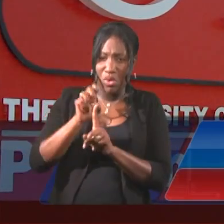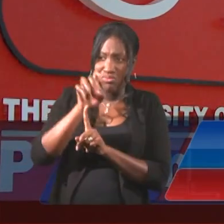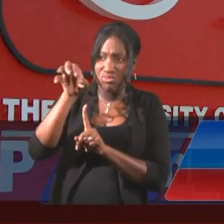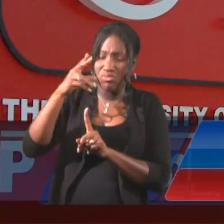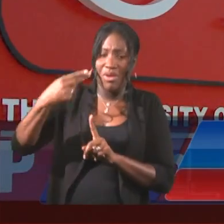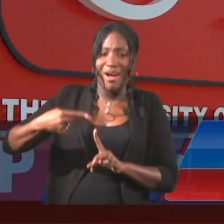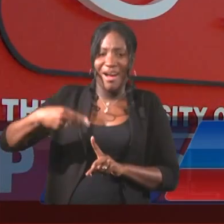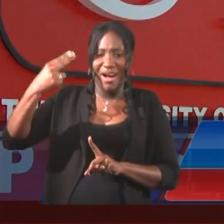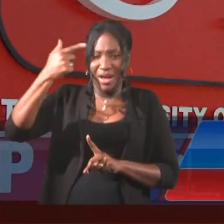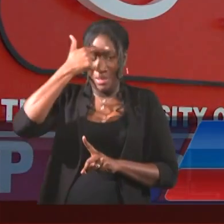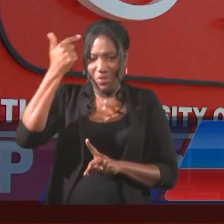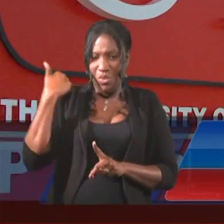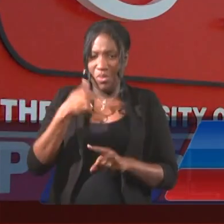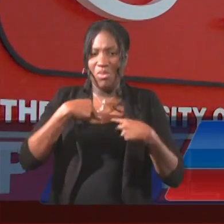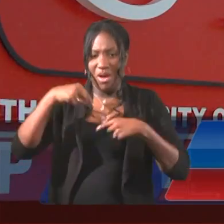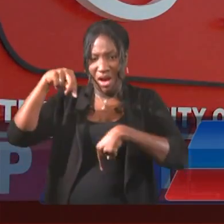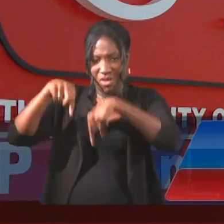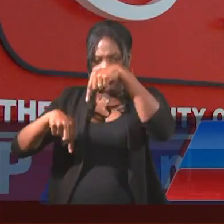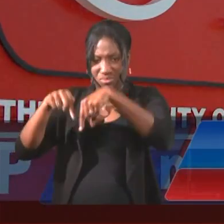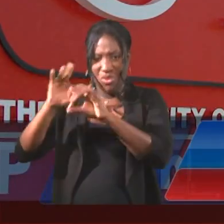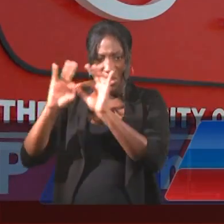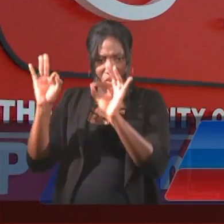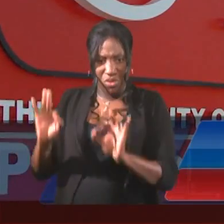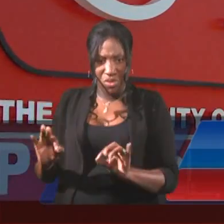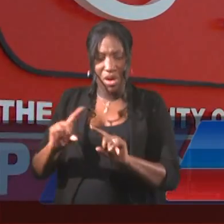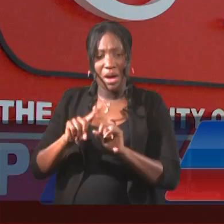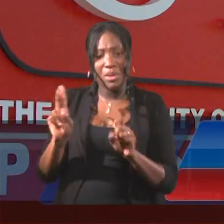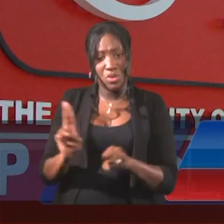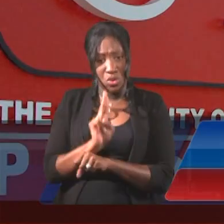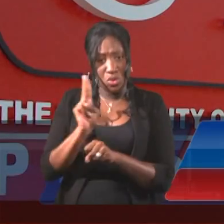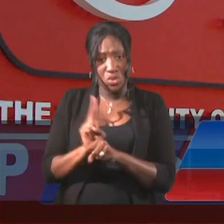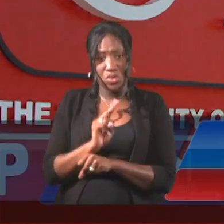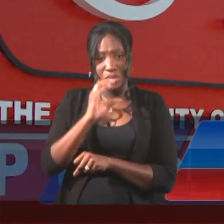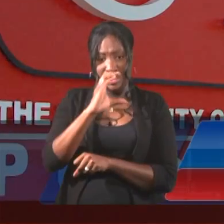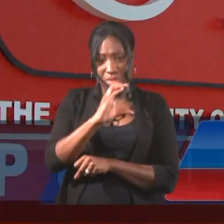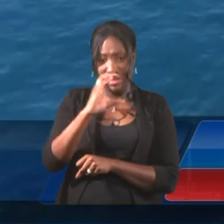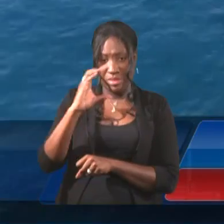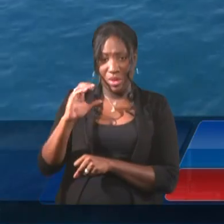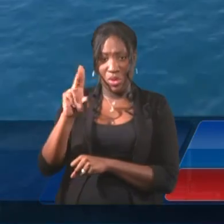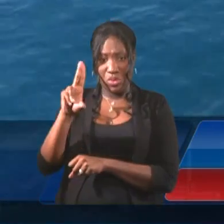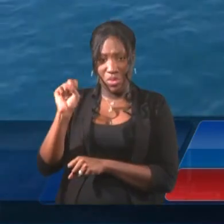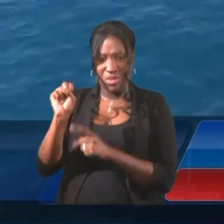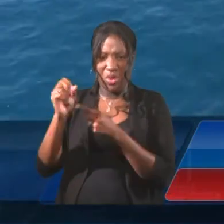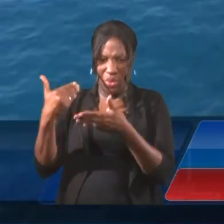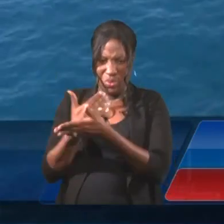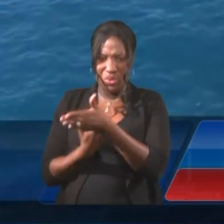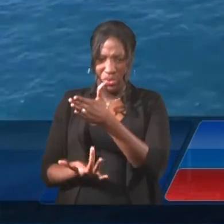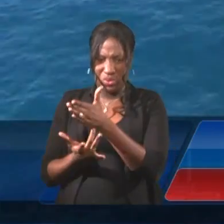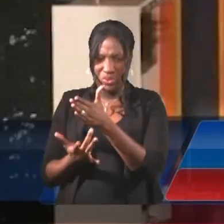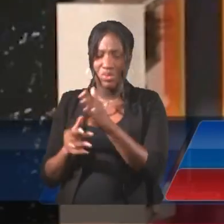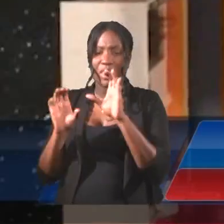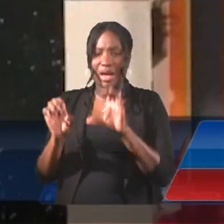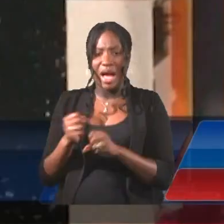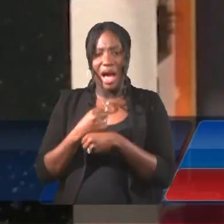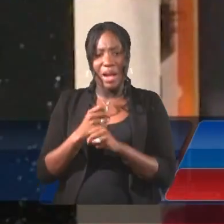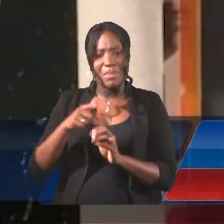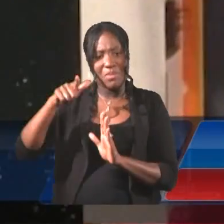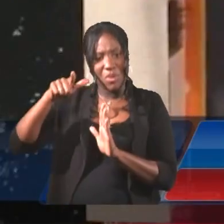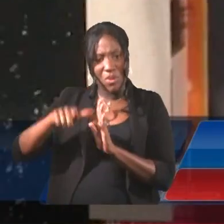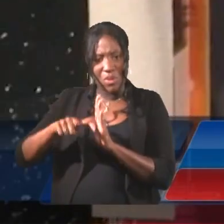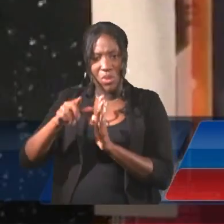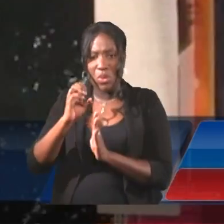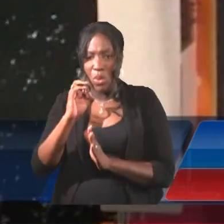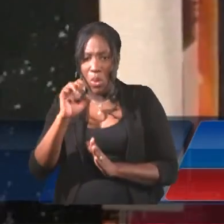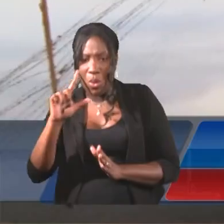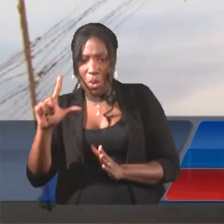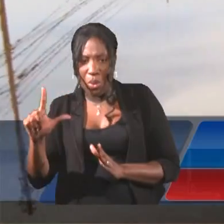because of our industrialization. He says through CCS or CCUS, we can address lower production of oil, enhance oil